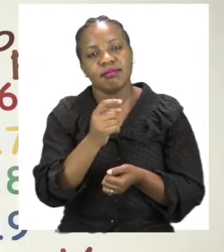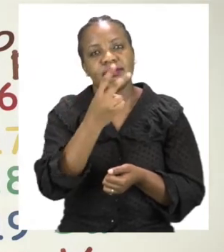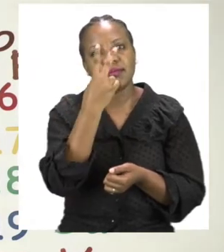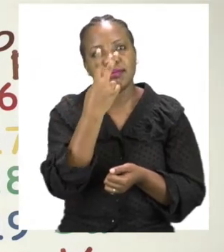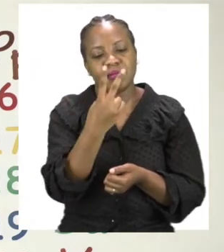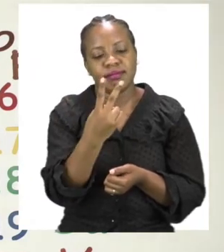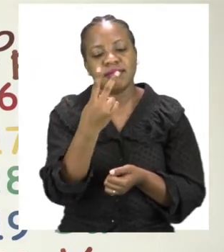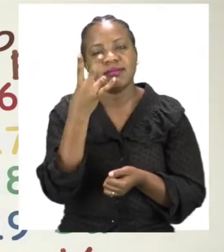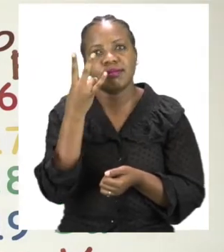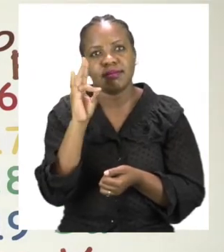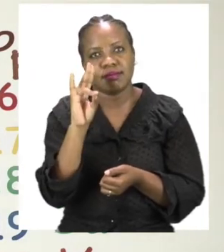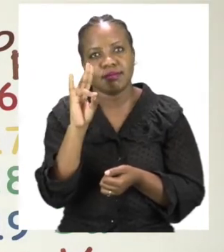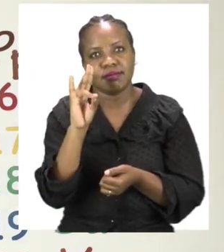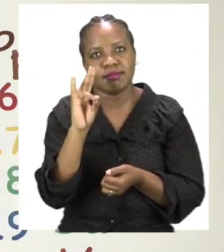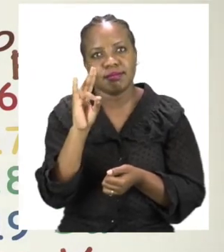27.